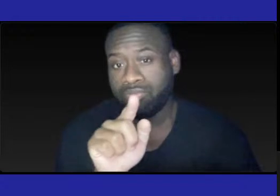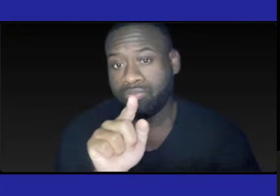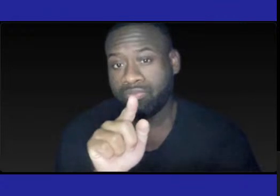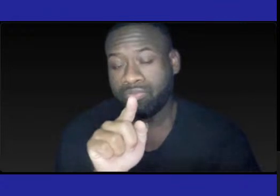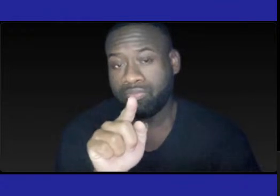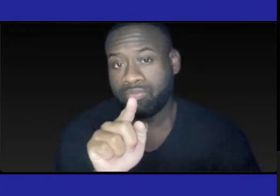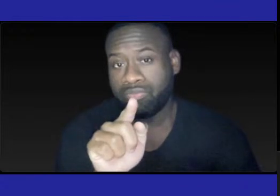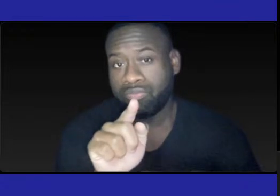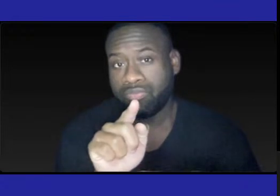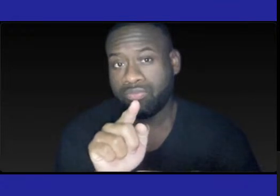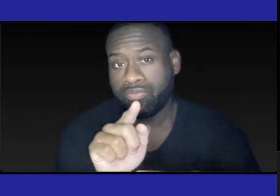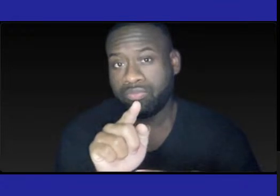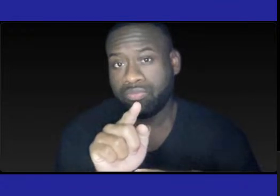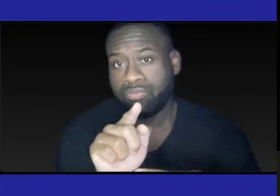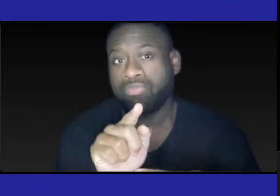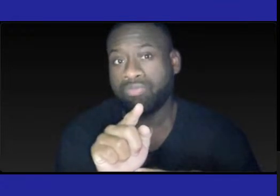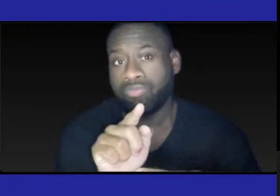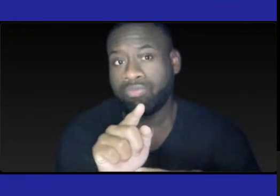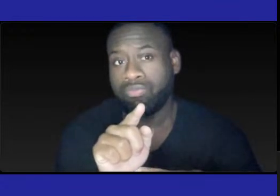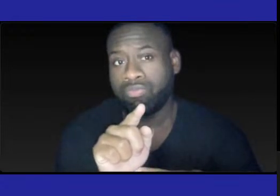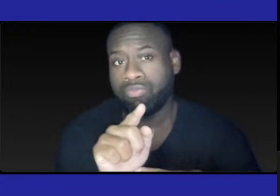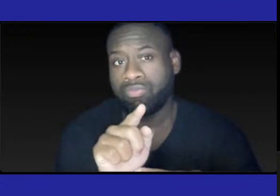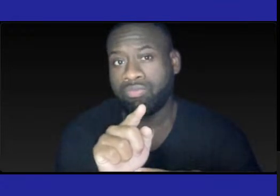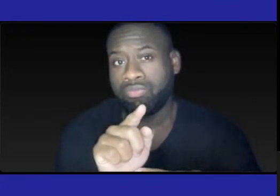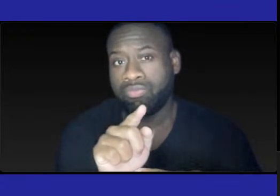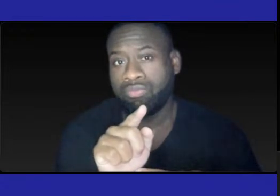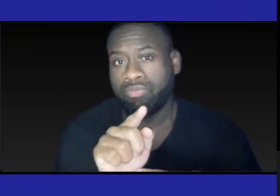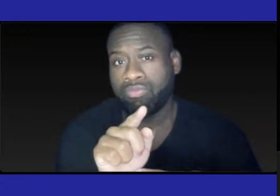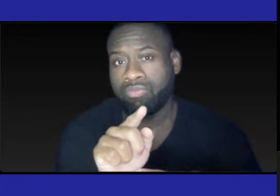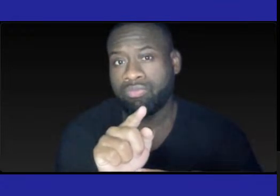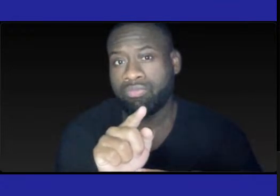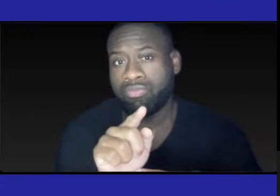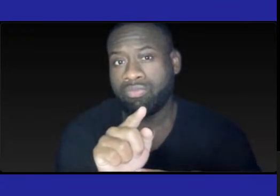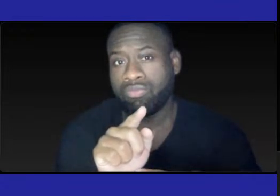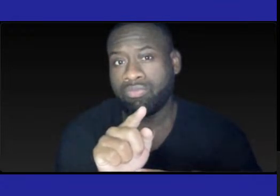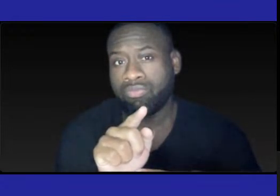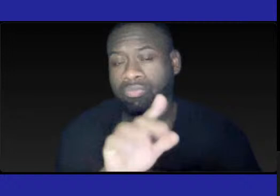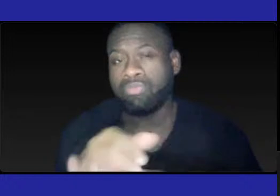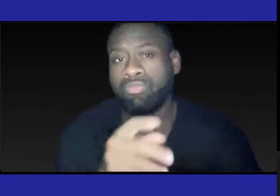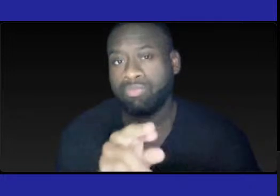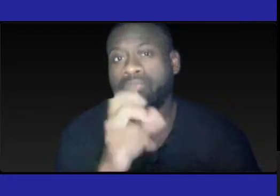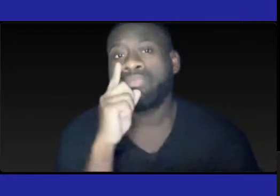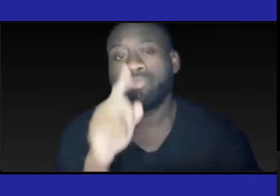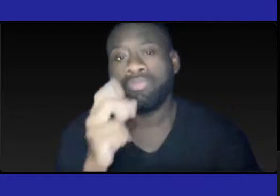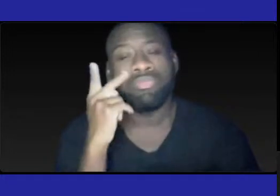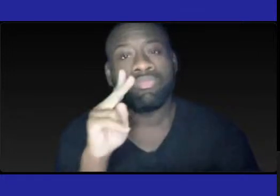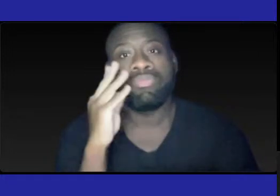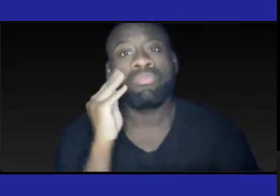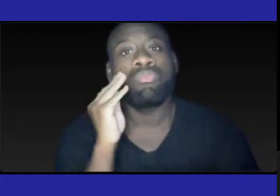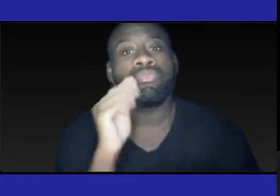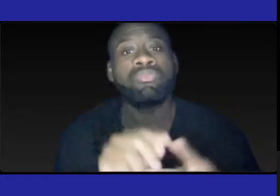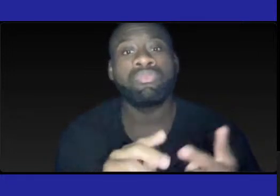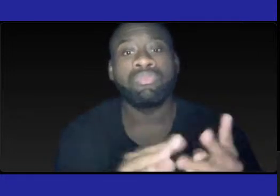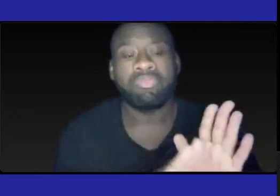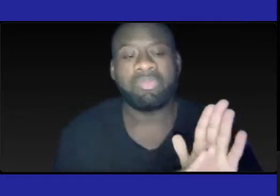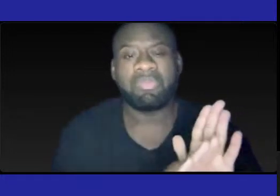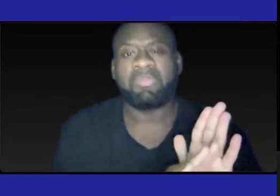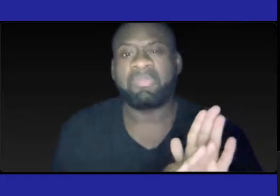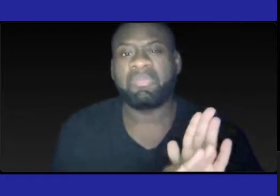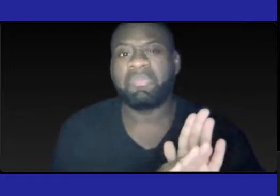fourfold. But what's disturbing is if you look at the Hispanic population, they actually have gone up a bit over the time